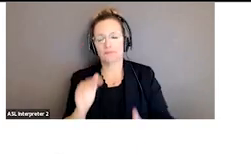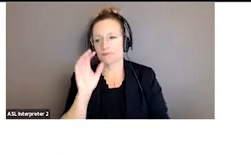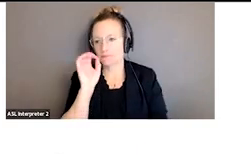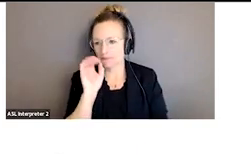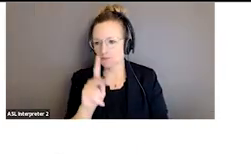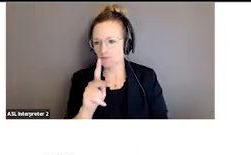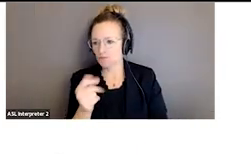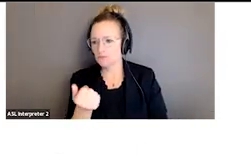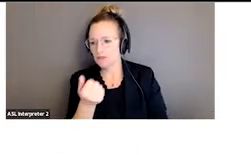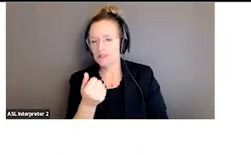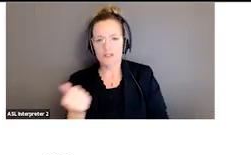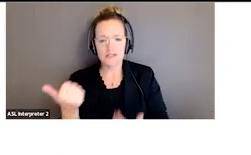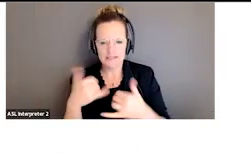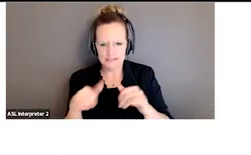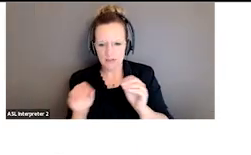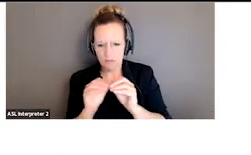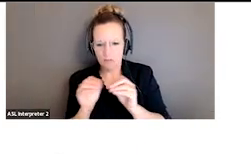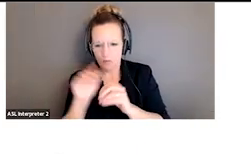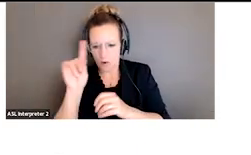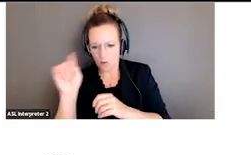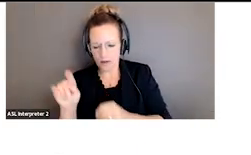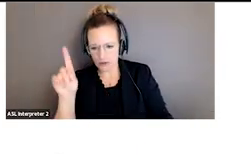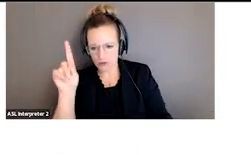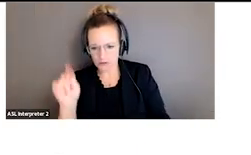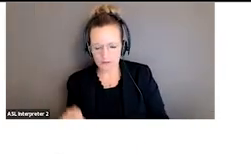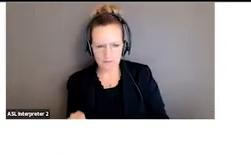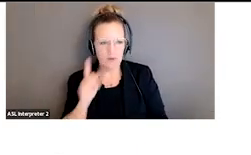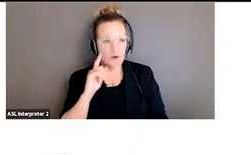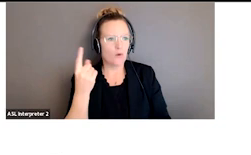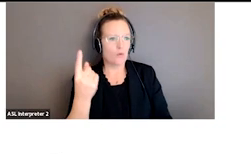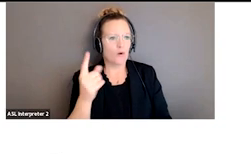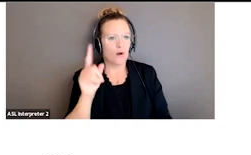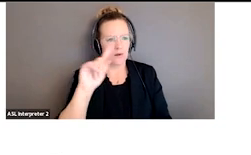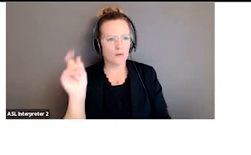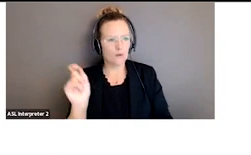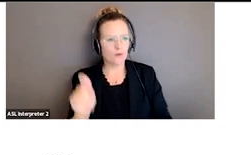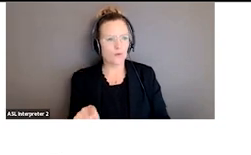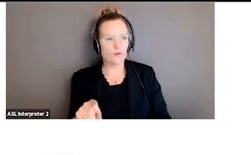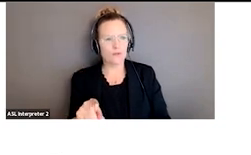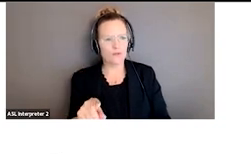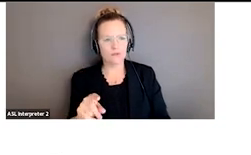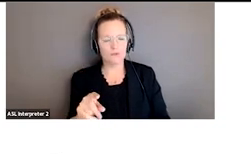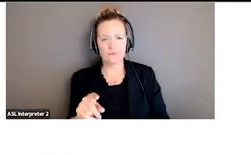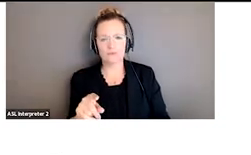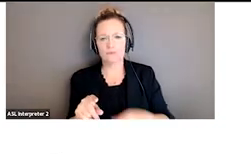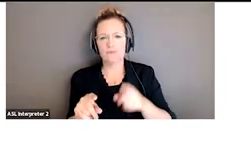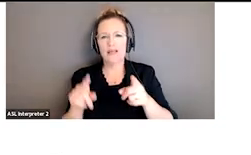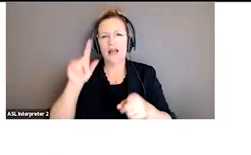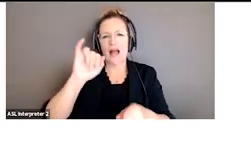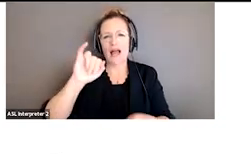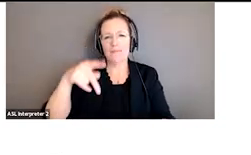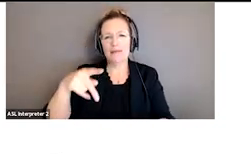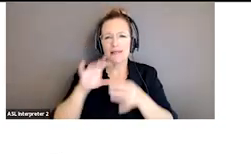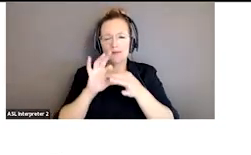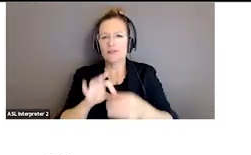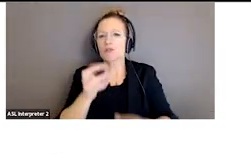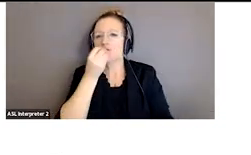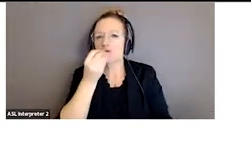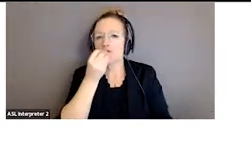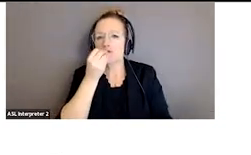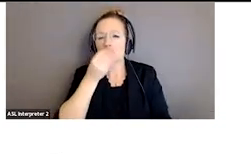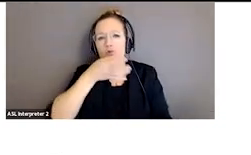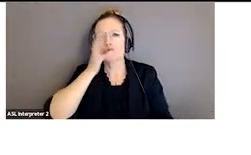couple still coming into the chat. So another one for you from somebody was, for IP for food beverage